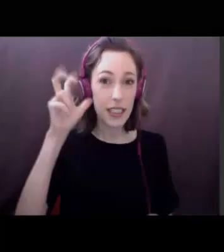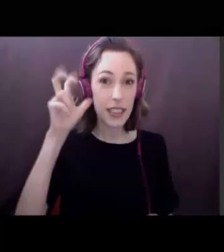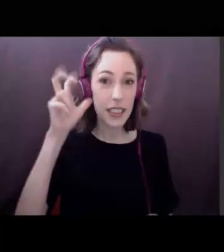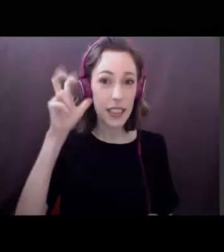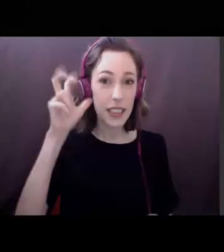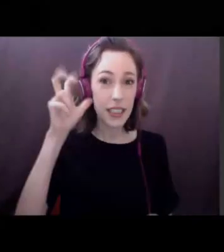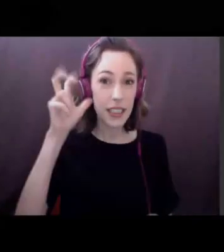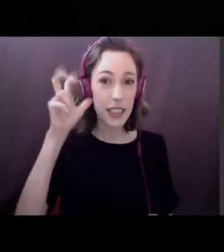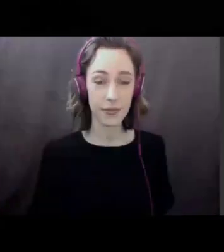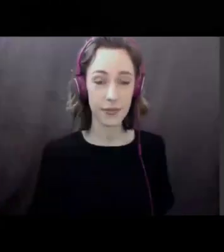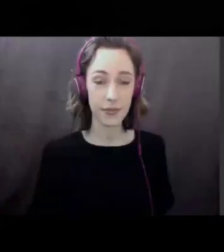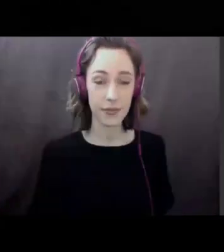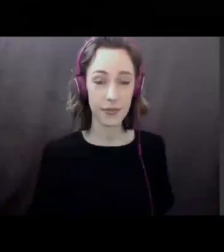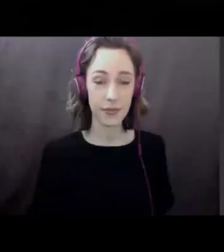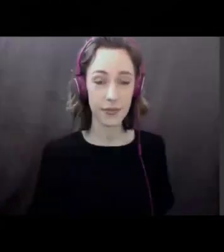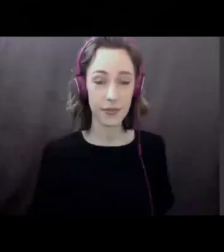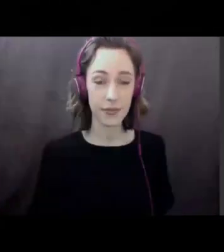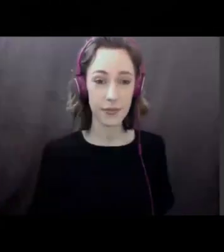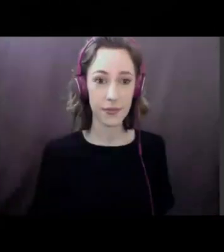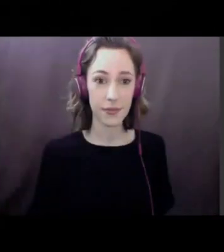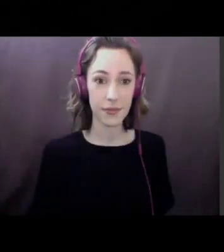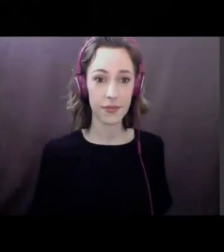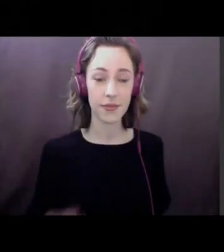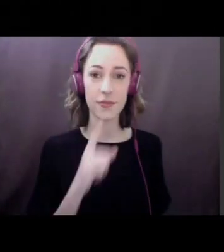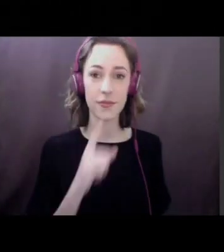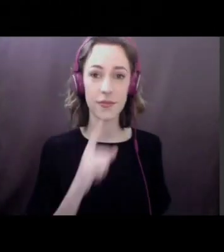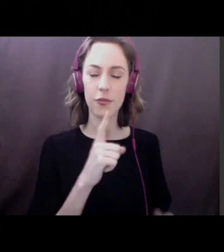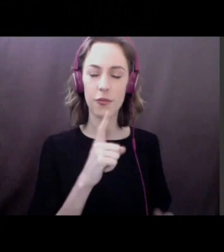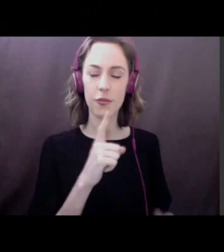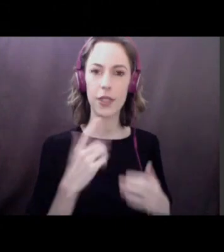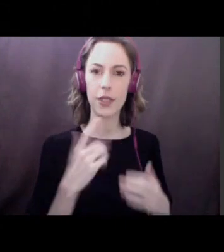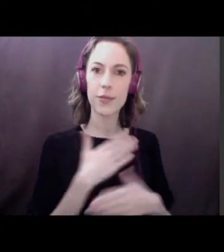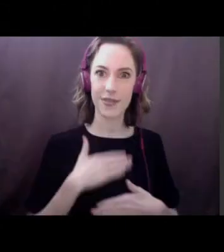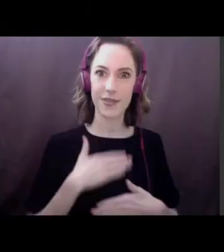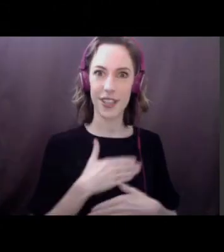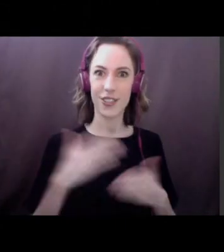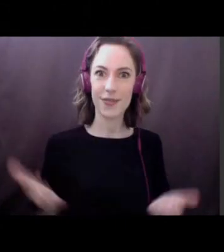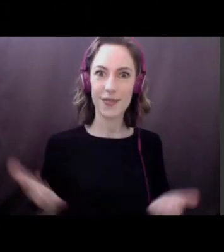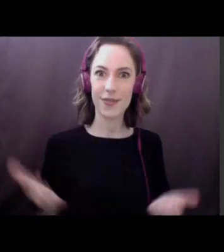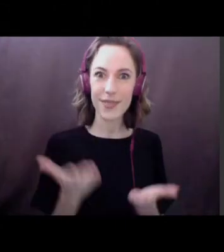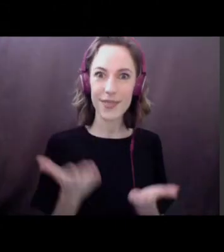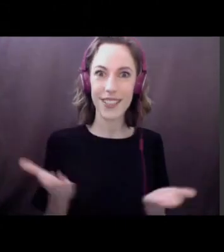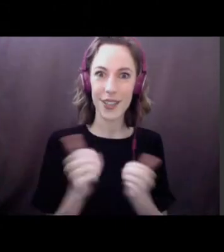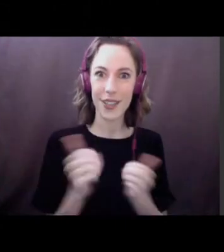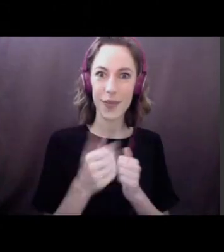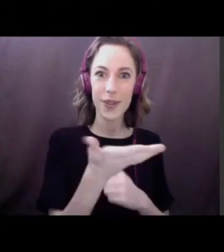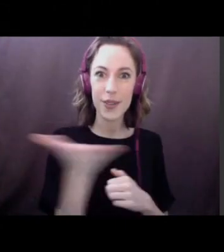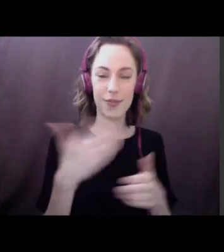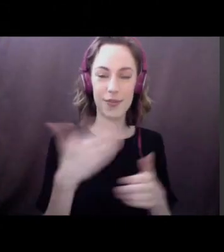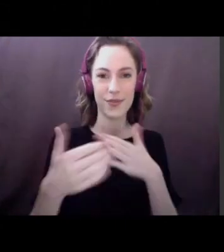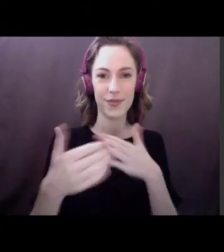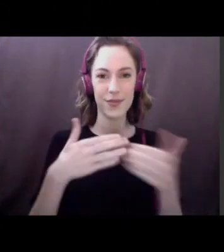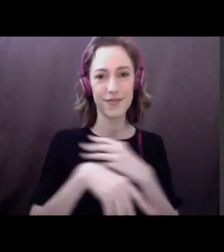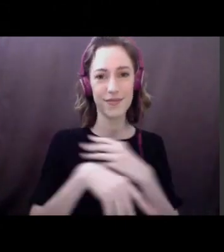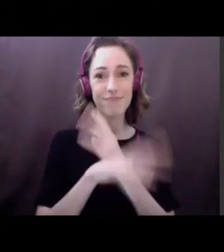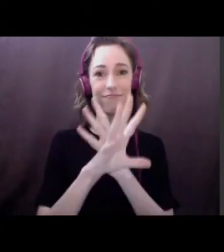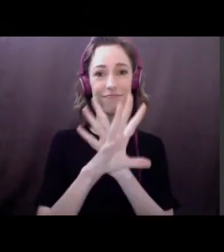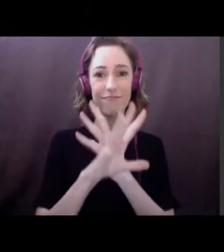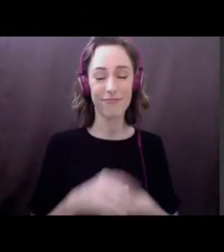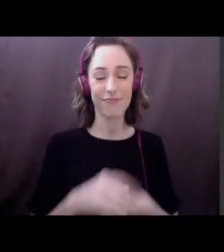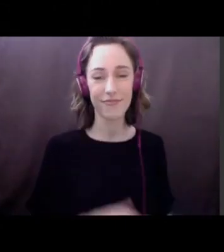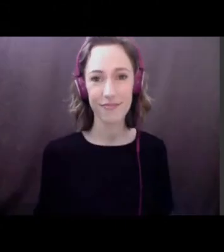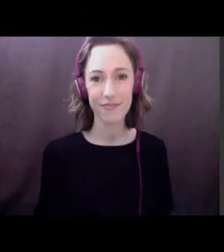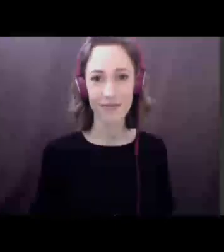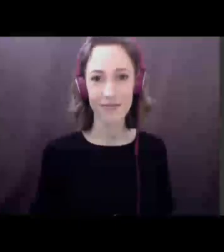It's a real pleasure to be with you this morning, albeit virtually. USAID has a long-standing commitment to disability